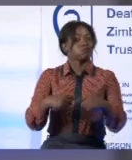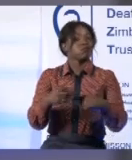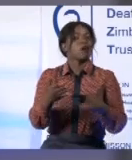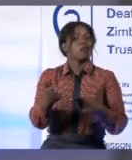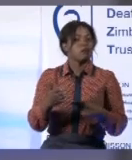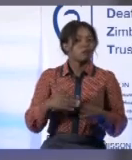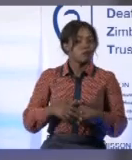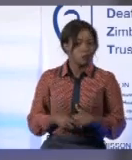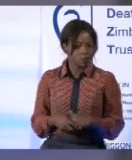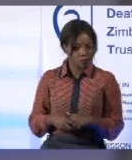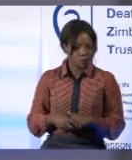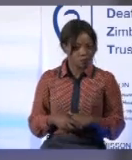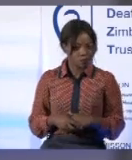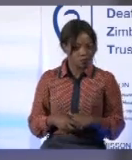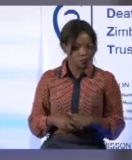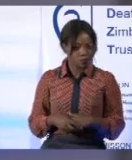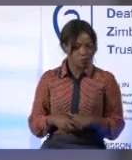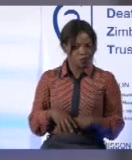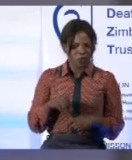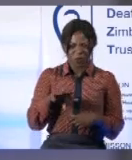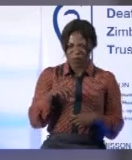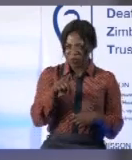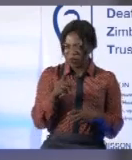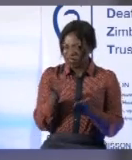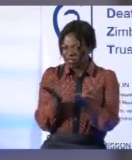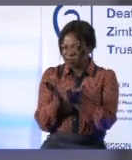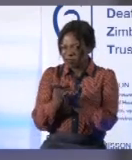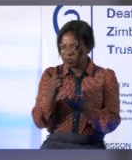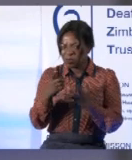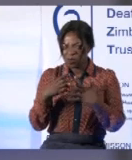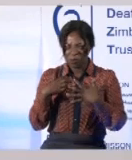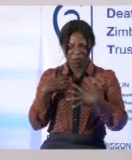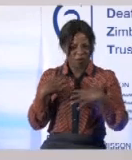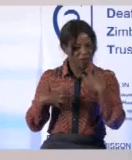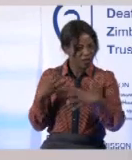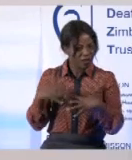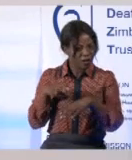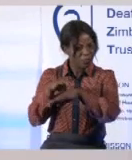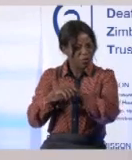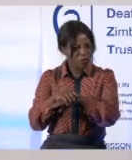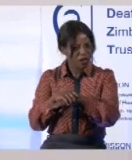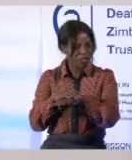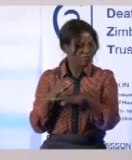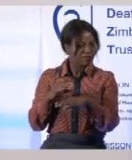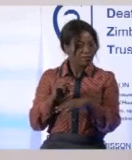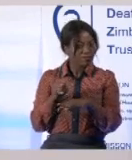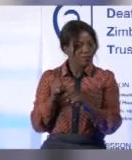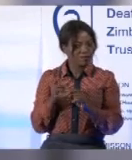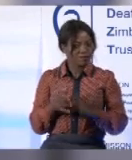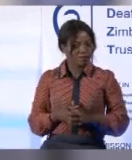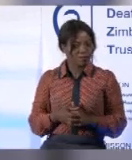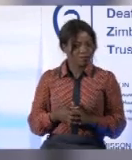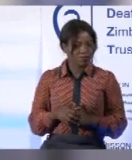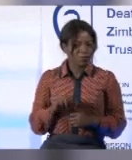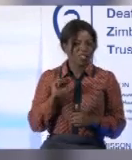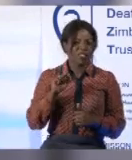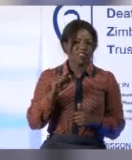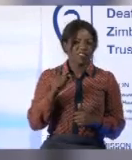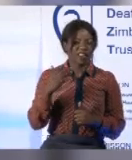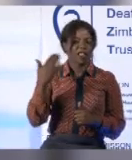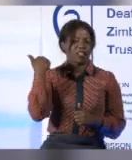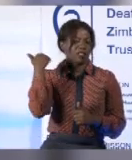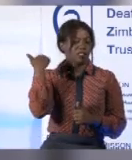And do you have the same risks? Do you worry about being caught or getting into trouble? I used to worry, but